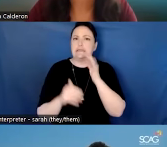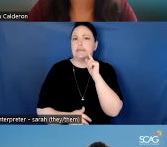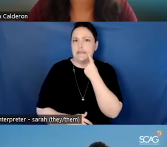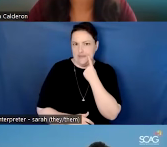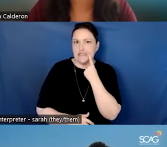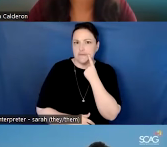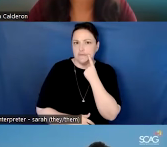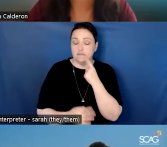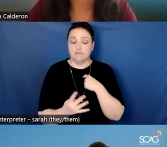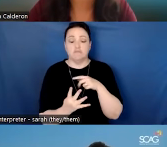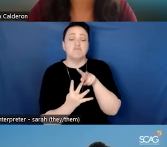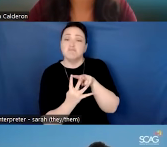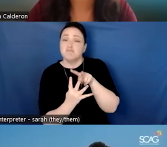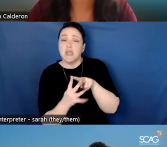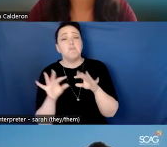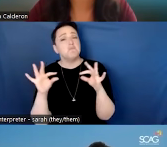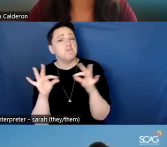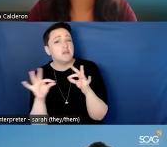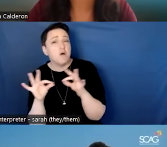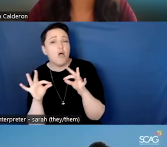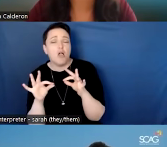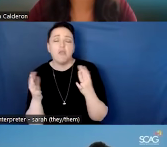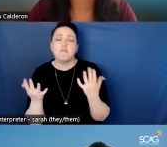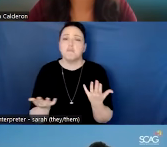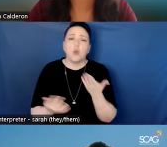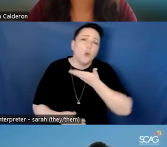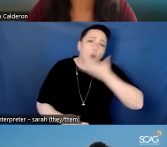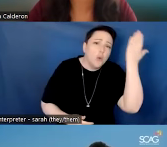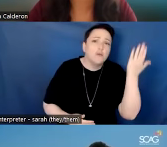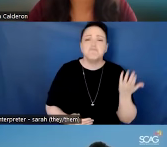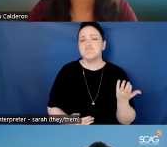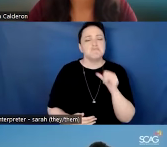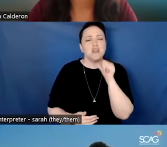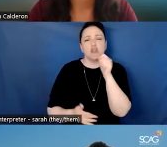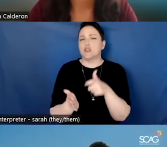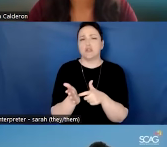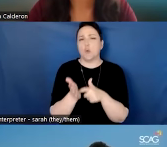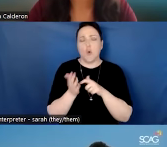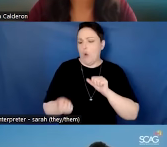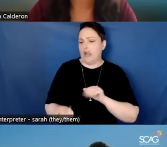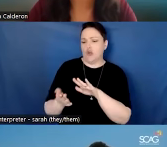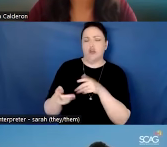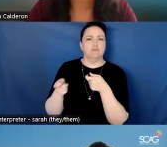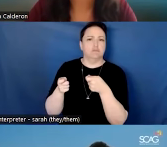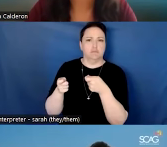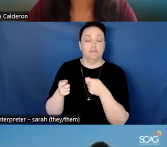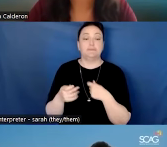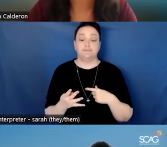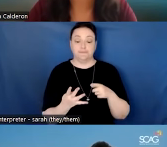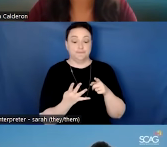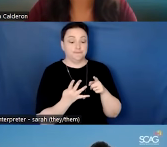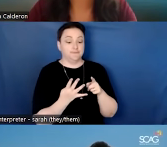that are minimal, negligible, or just do not require mitigation. The next level